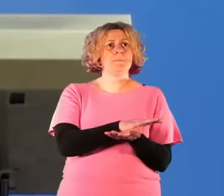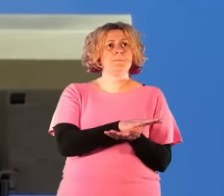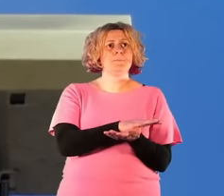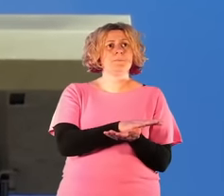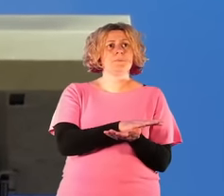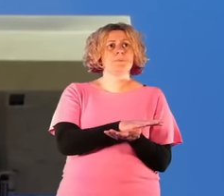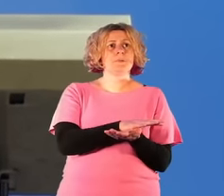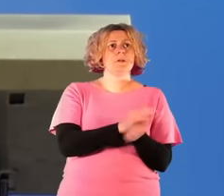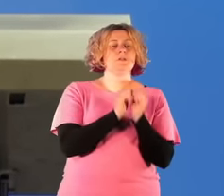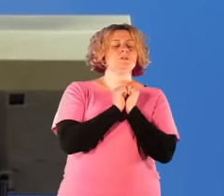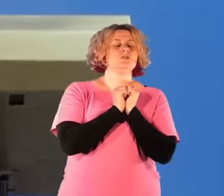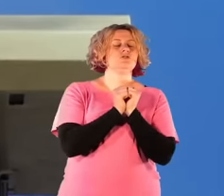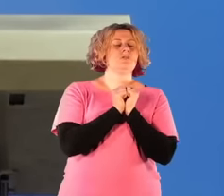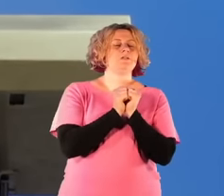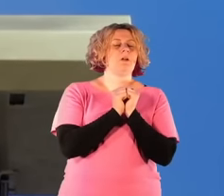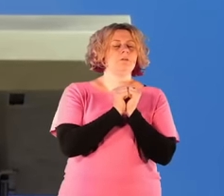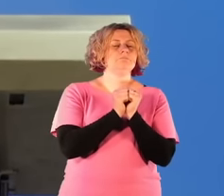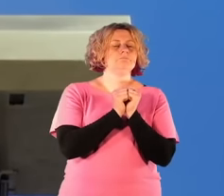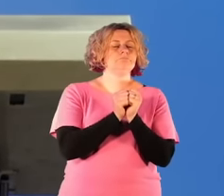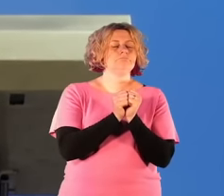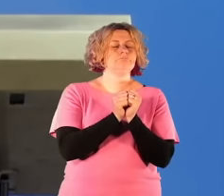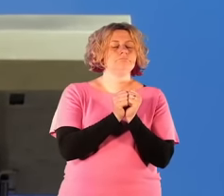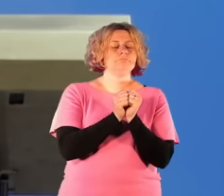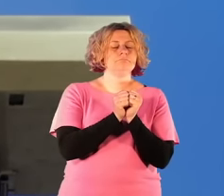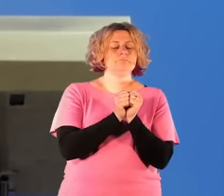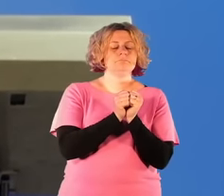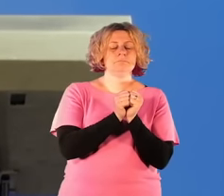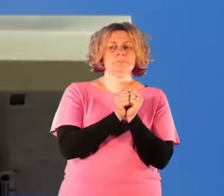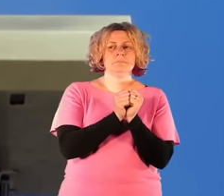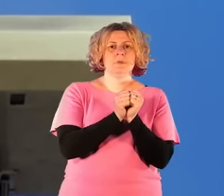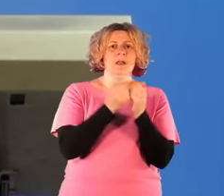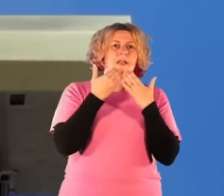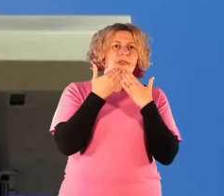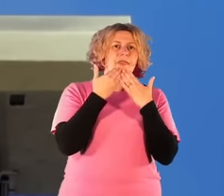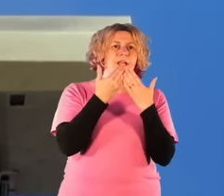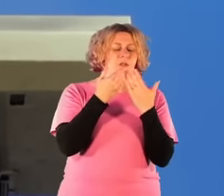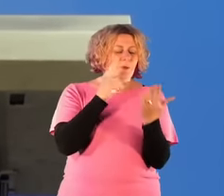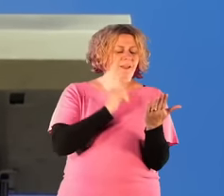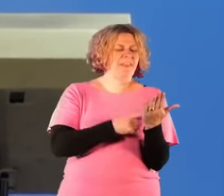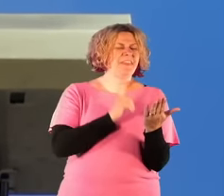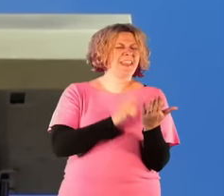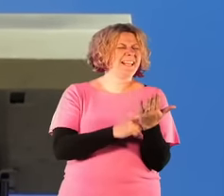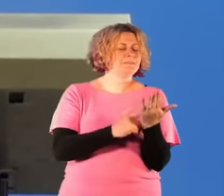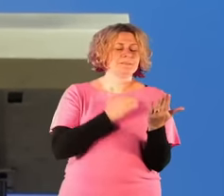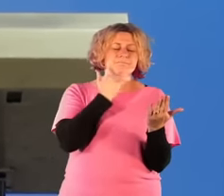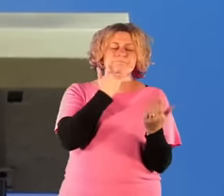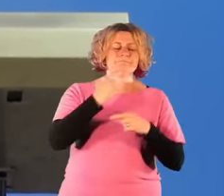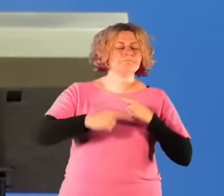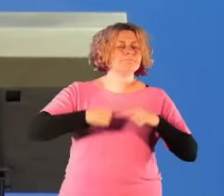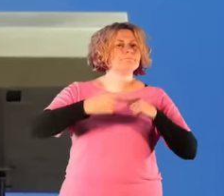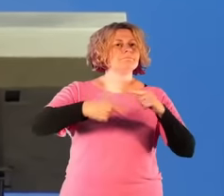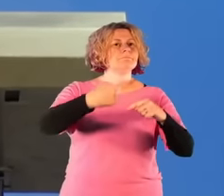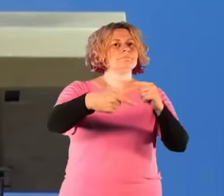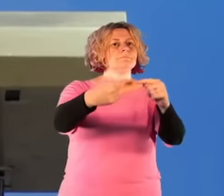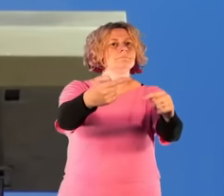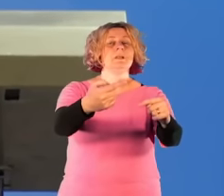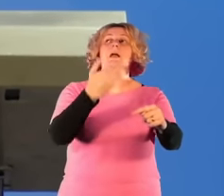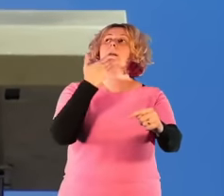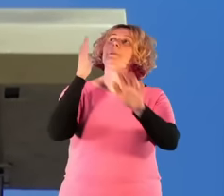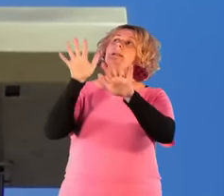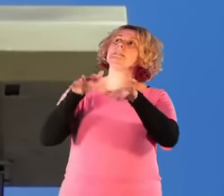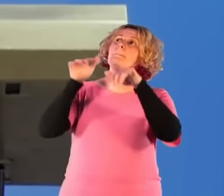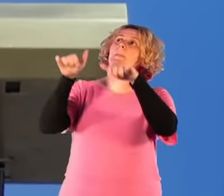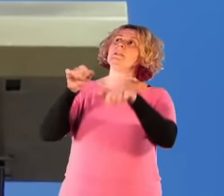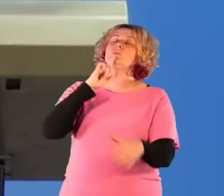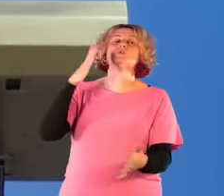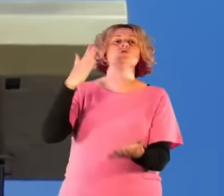for the treasure it holds. And thank you that this treasure endures forever. Please bless us with those truths